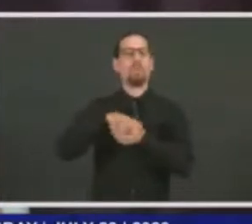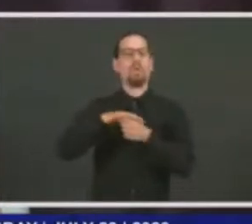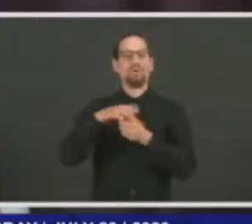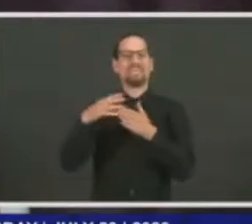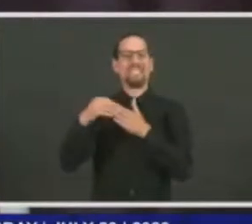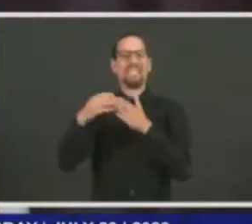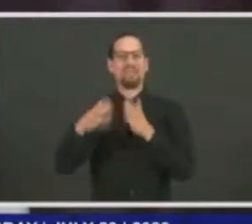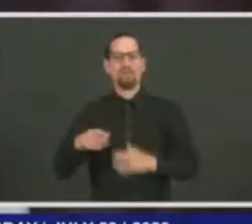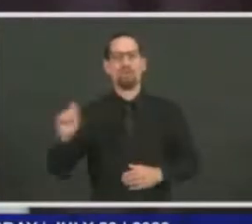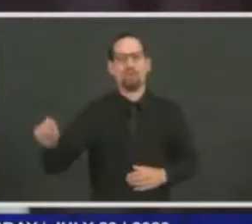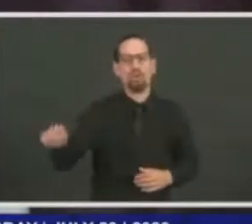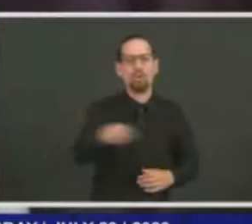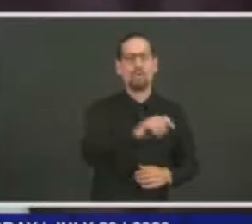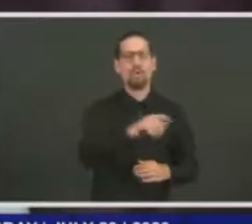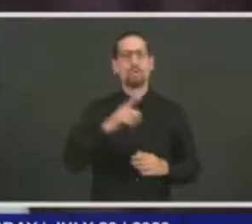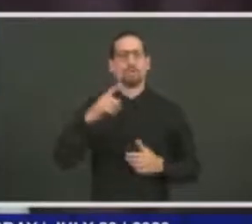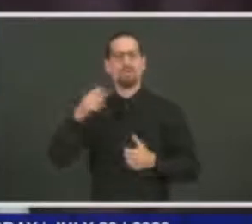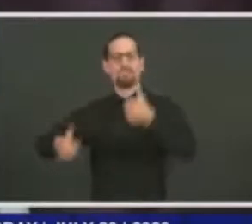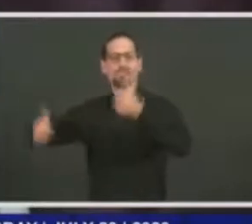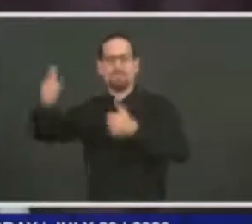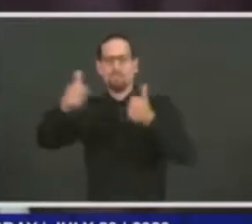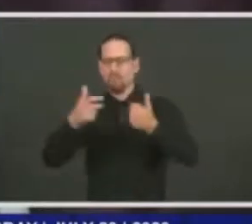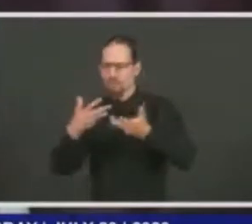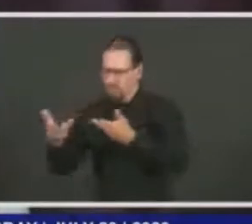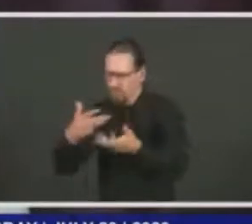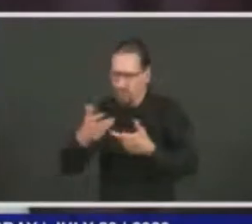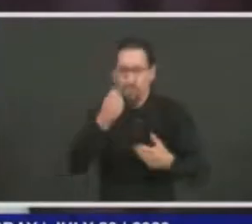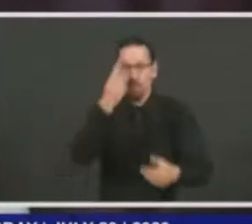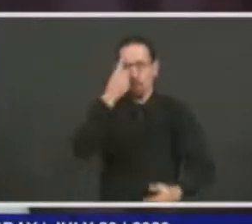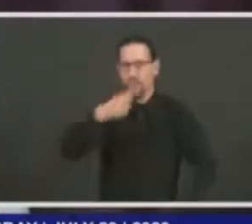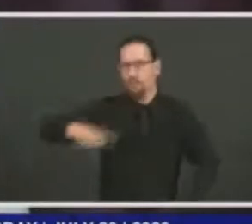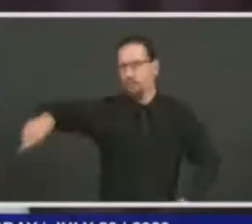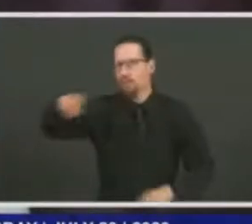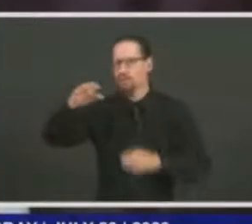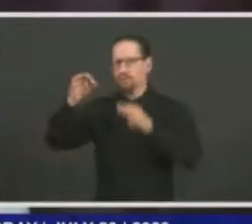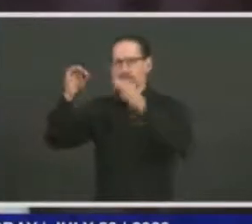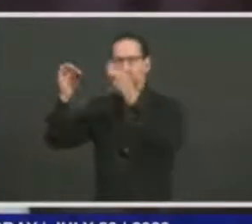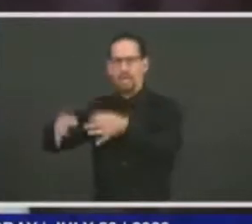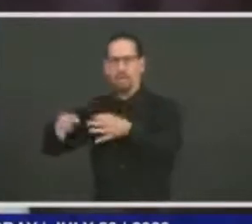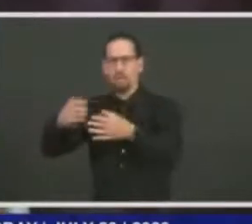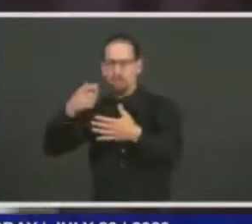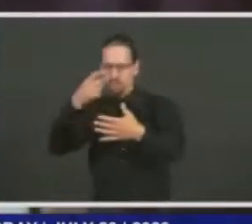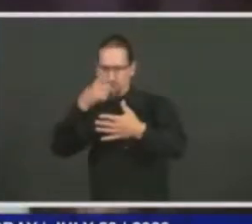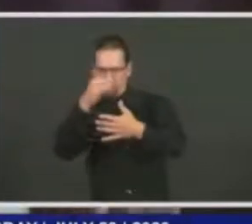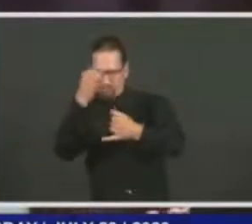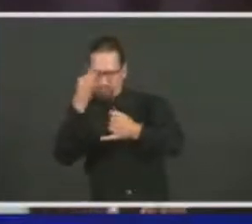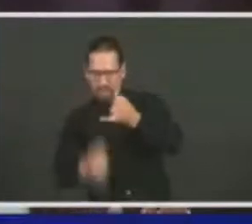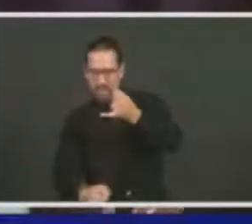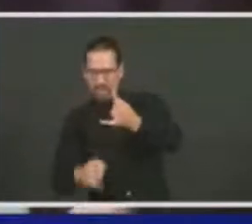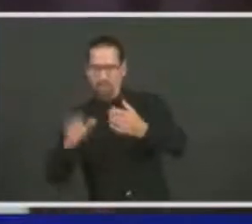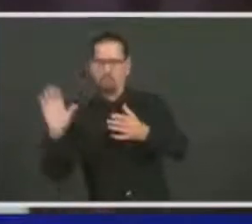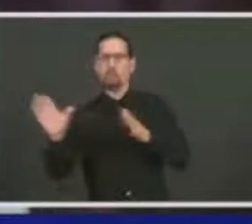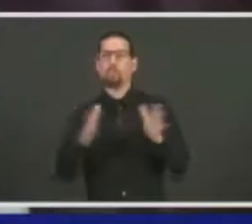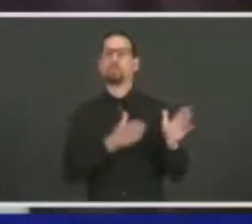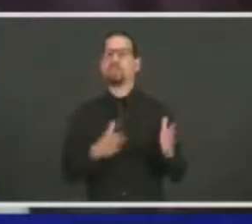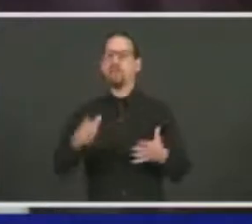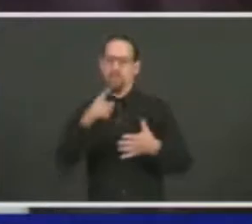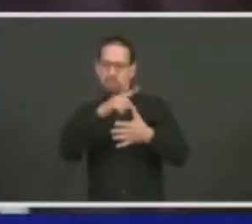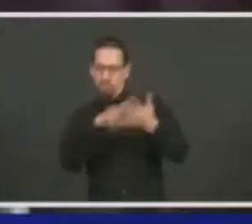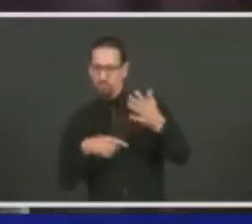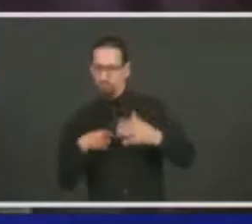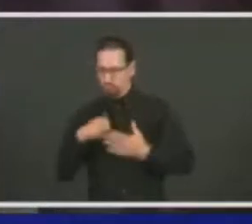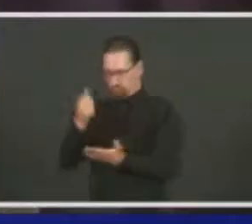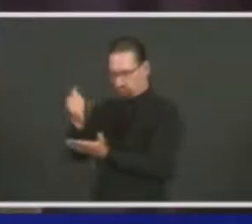their website as soon as Friday. We're encouraging school leaders to stay engaged with their communities, as was part of the plan, to